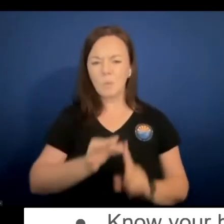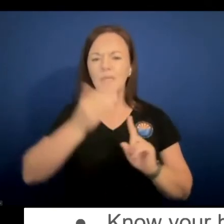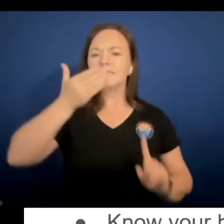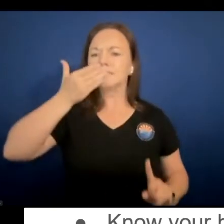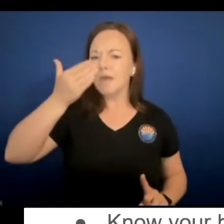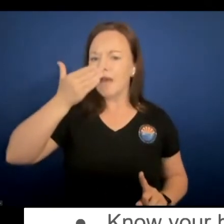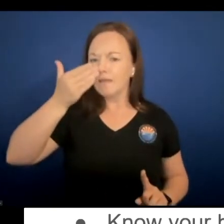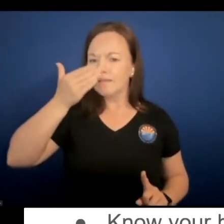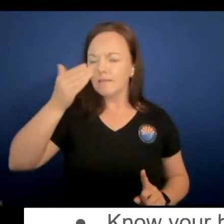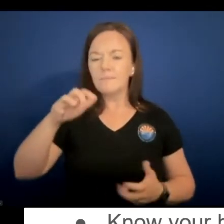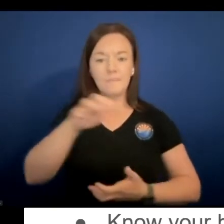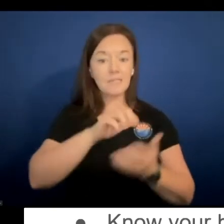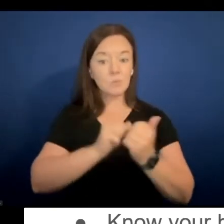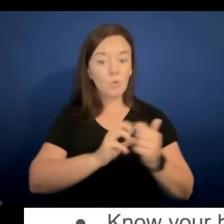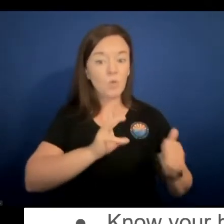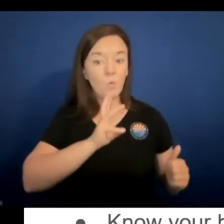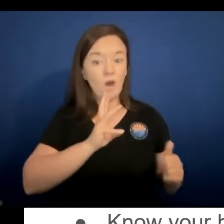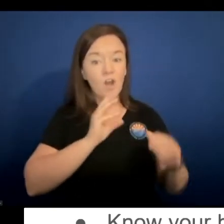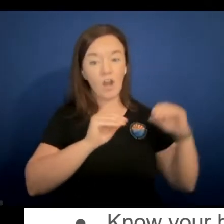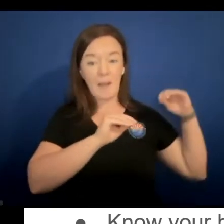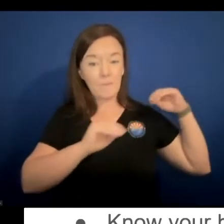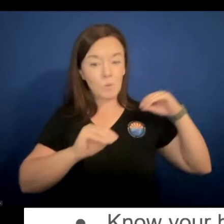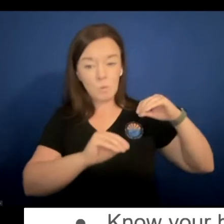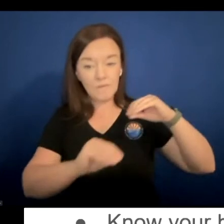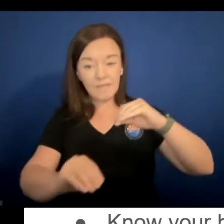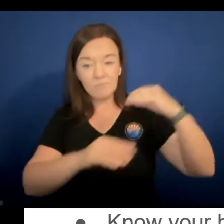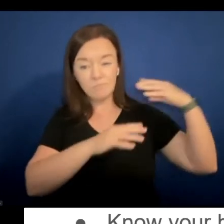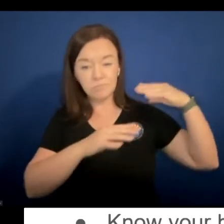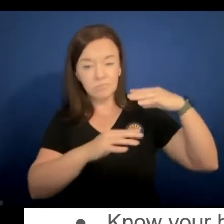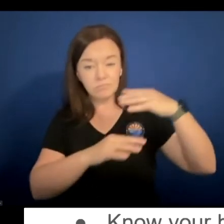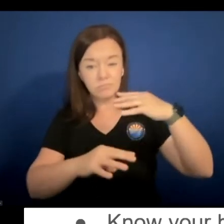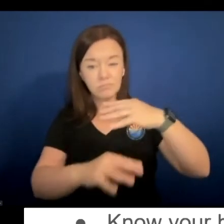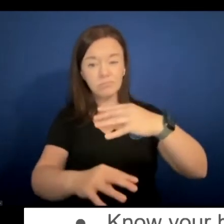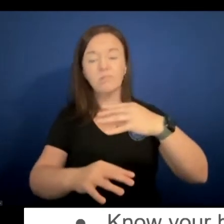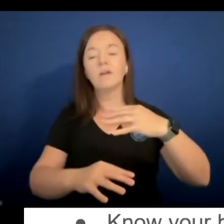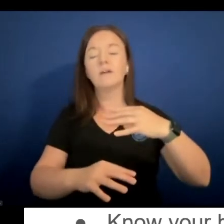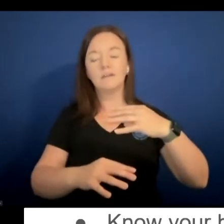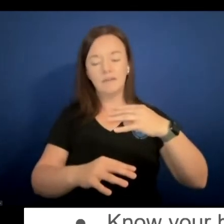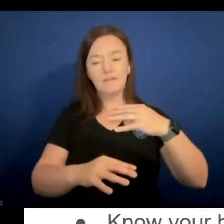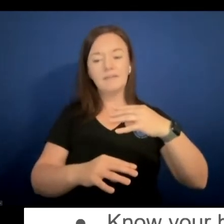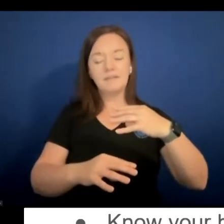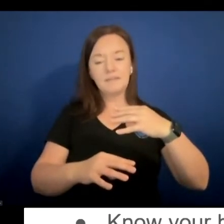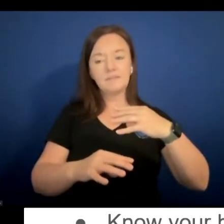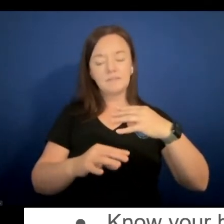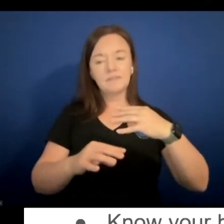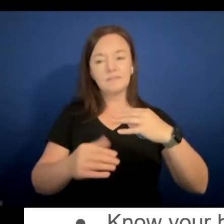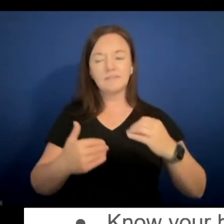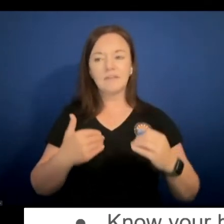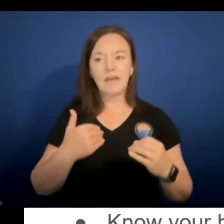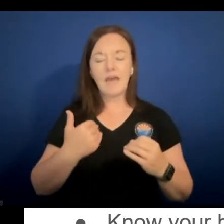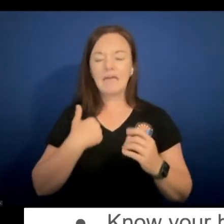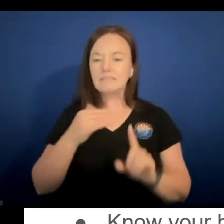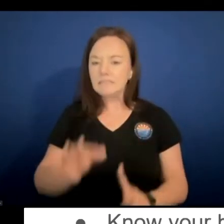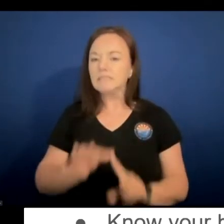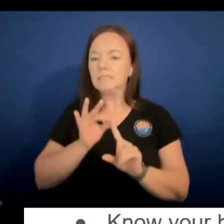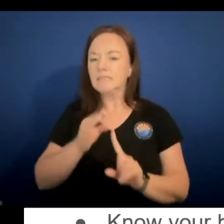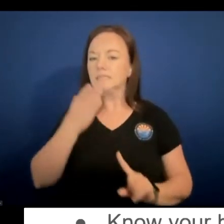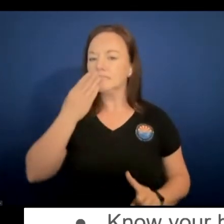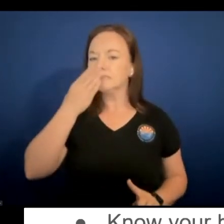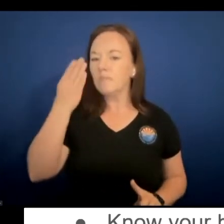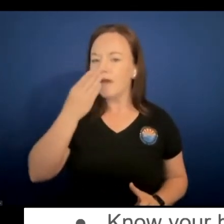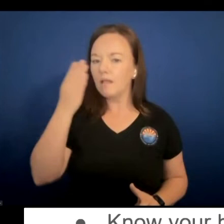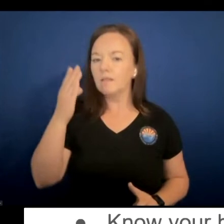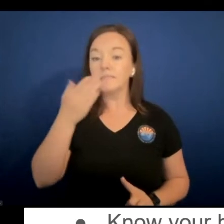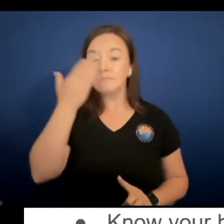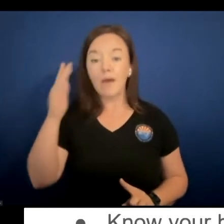water and it's mobilizing down the canyon or down the floodplain, there's a distinct smell of